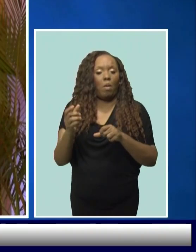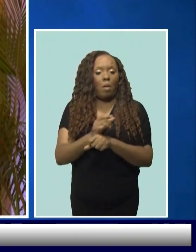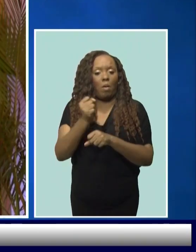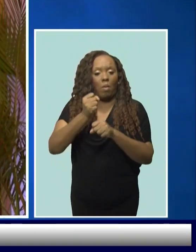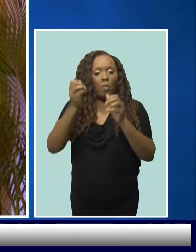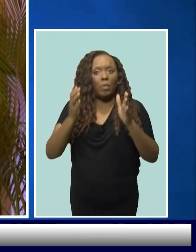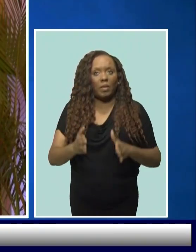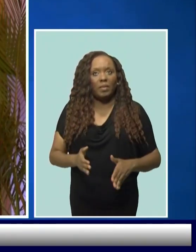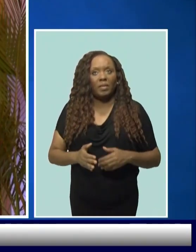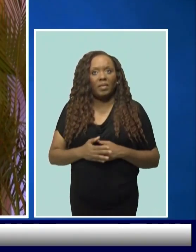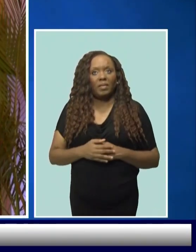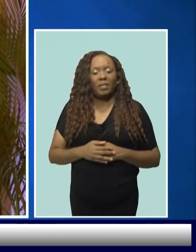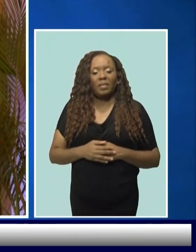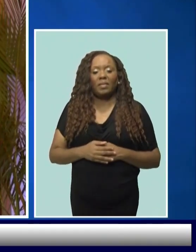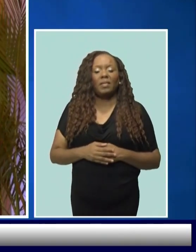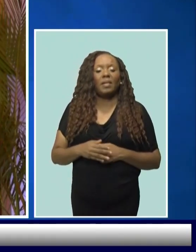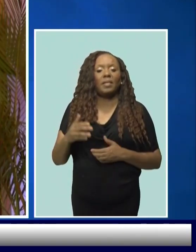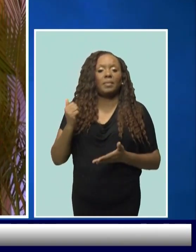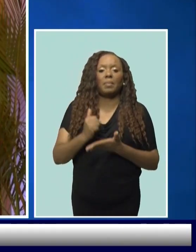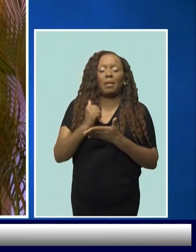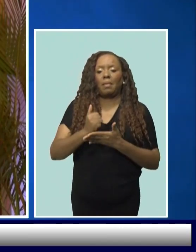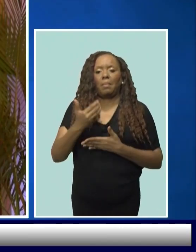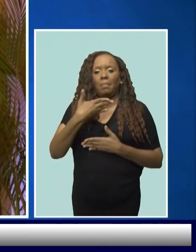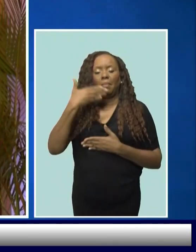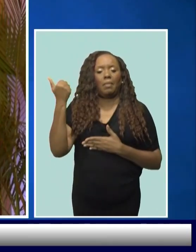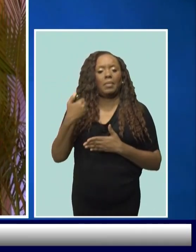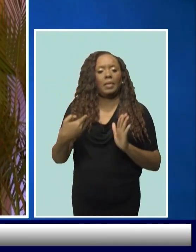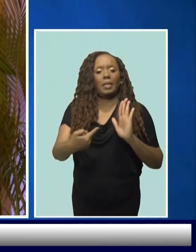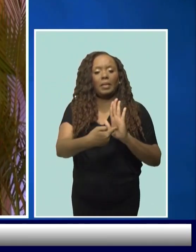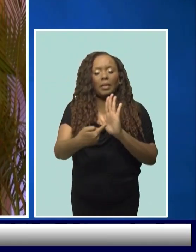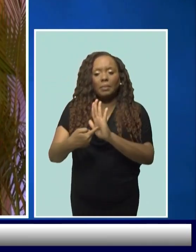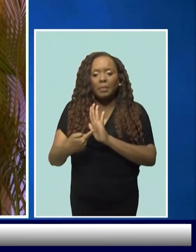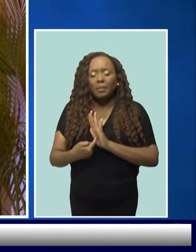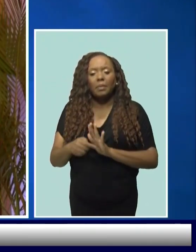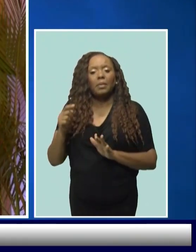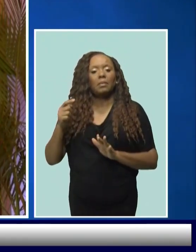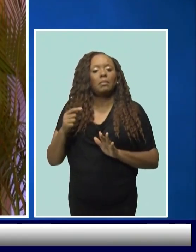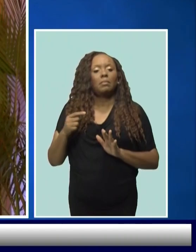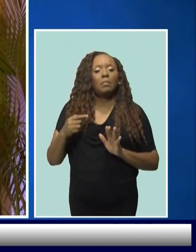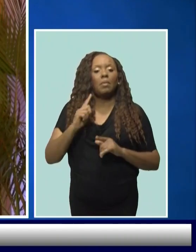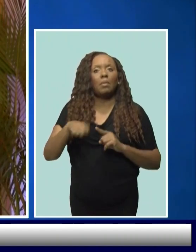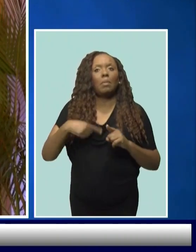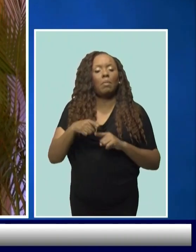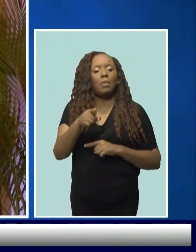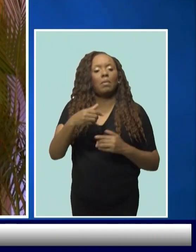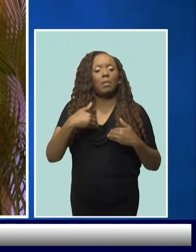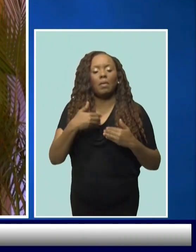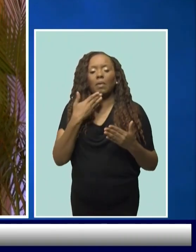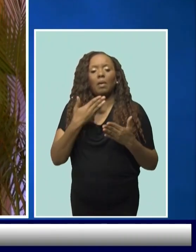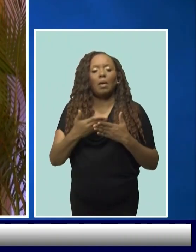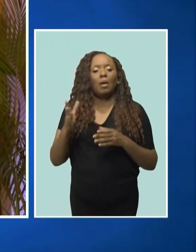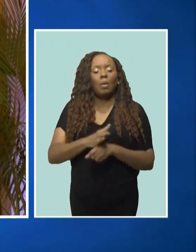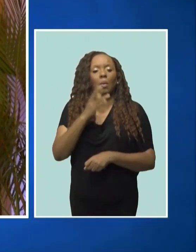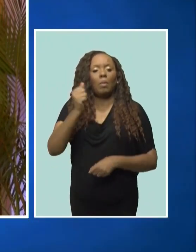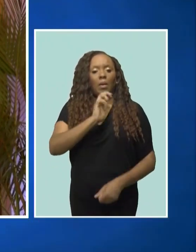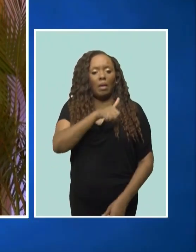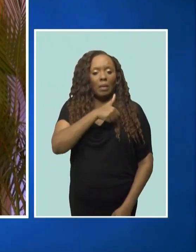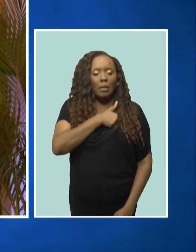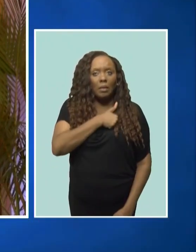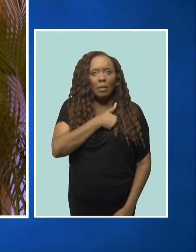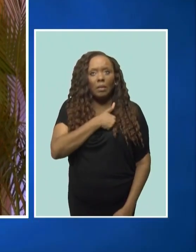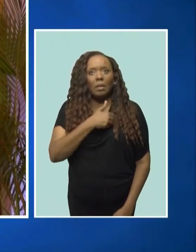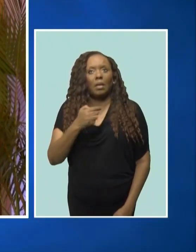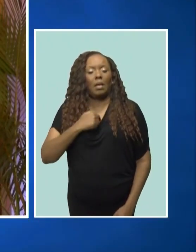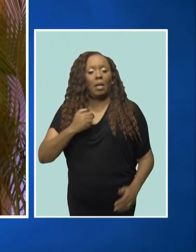evening are our bank's best examples of what happens when you display a winning attitude. I hope you